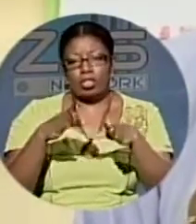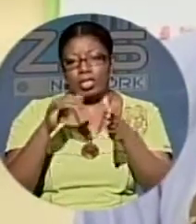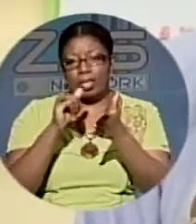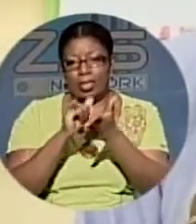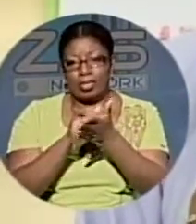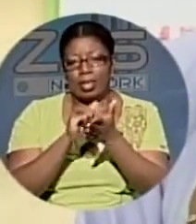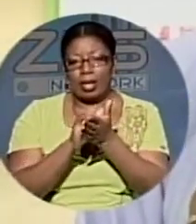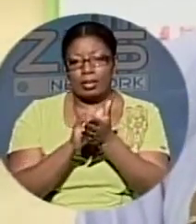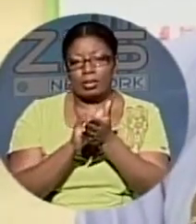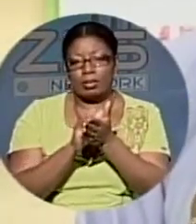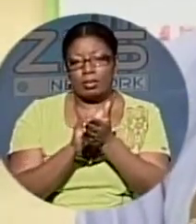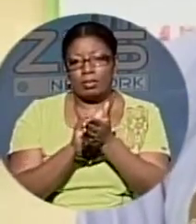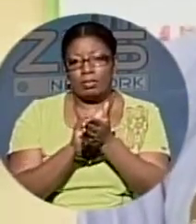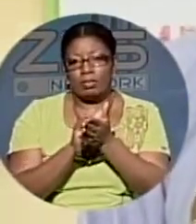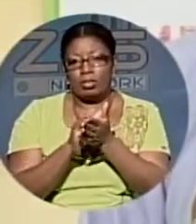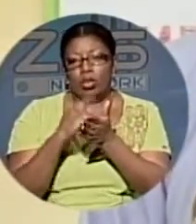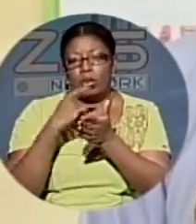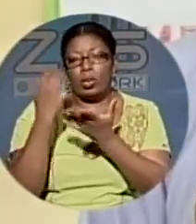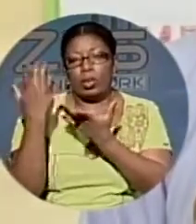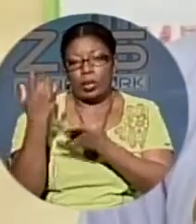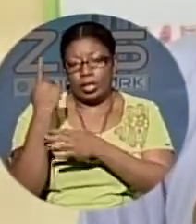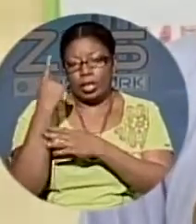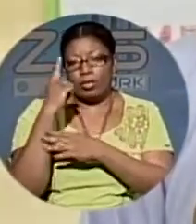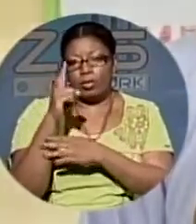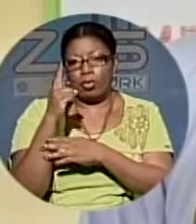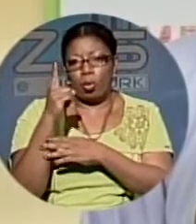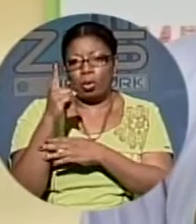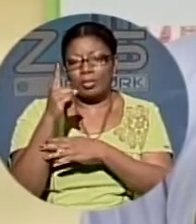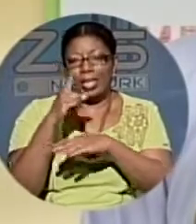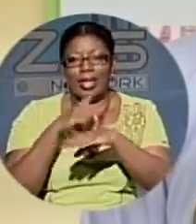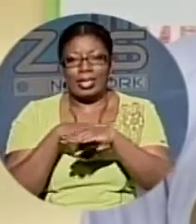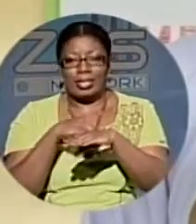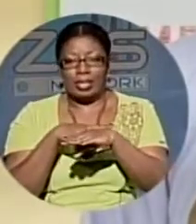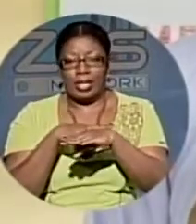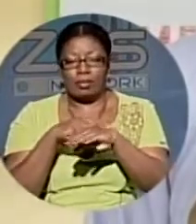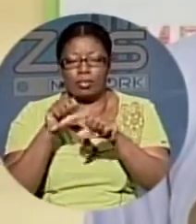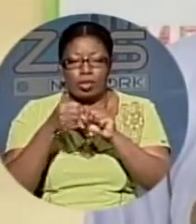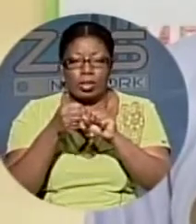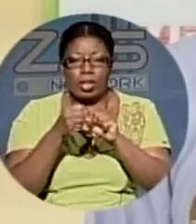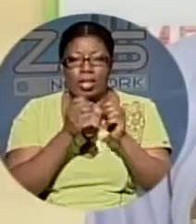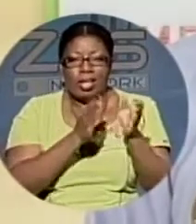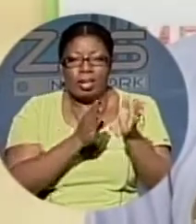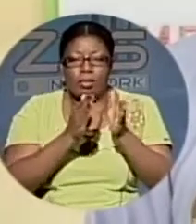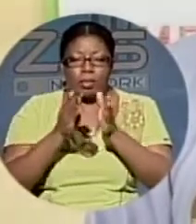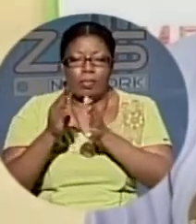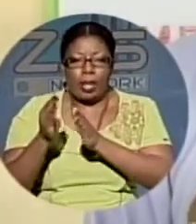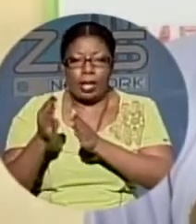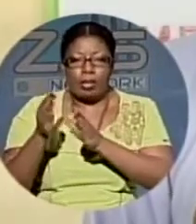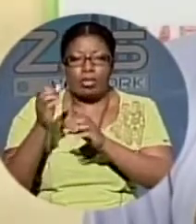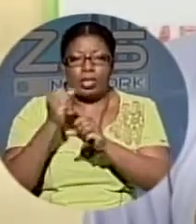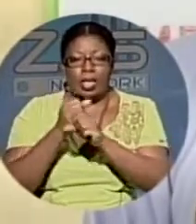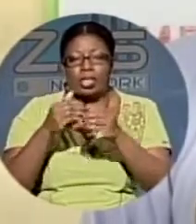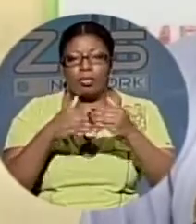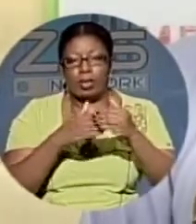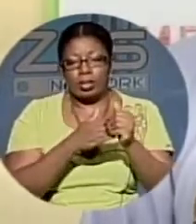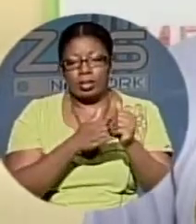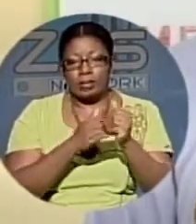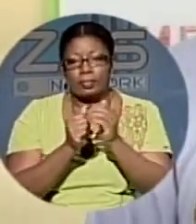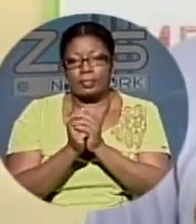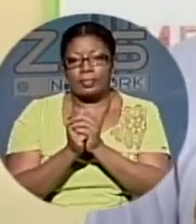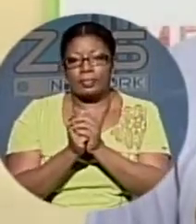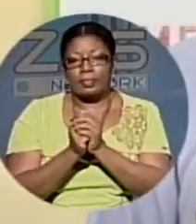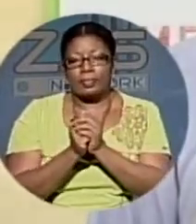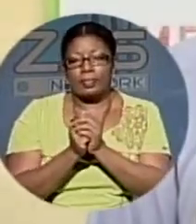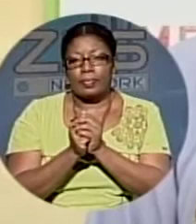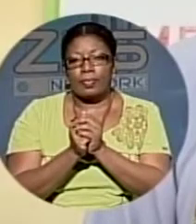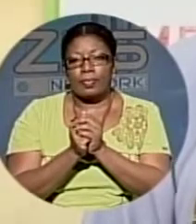one or two teachers who we were waiting for, and the time then, so they prepared, they were prepared to give the director the time. But I've been